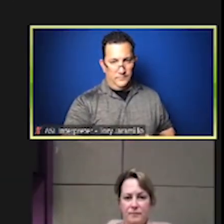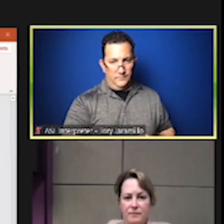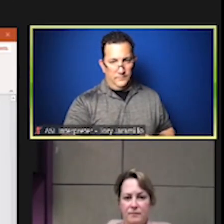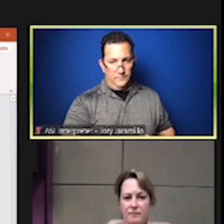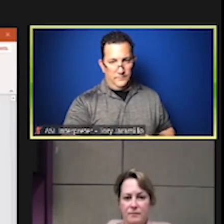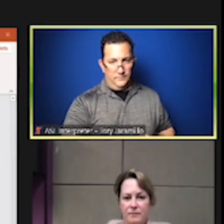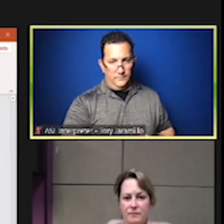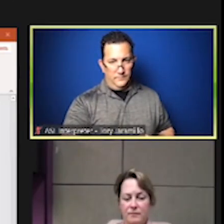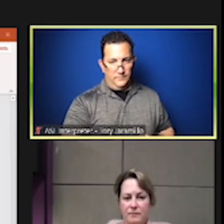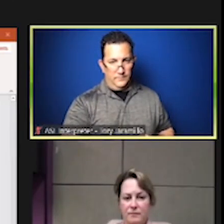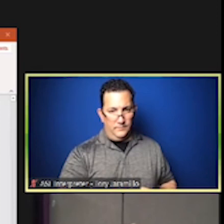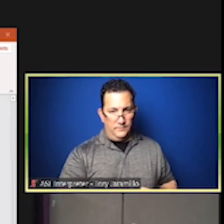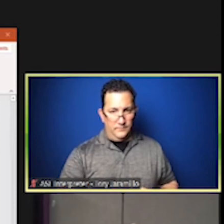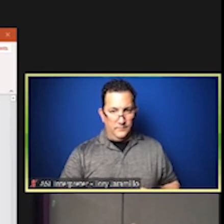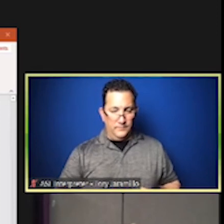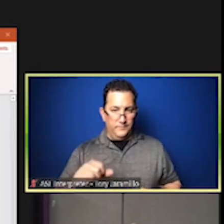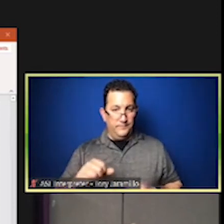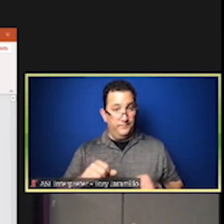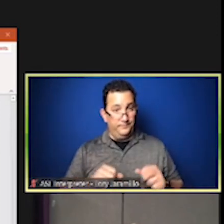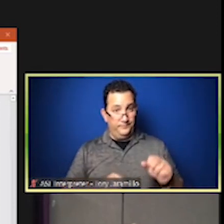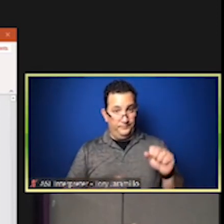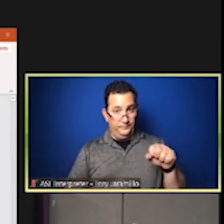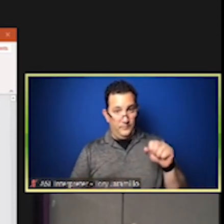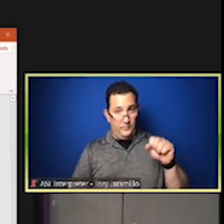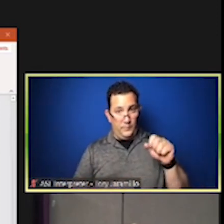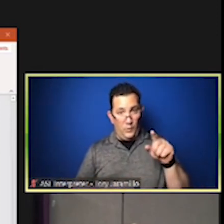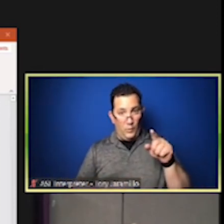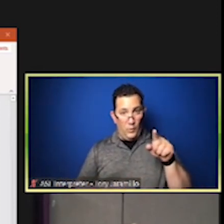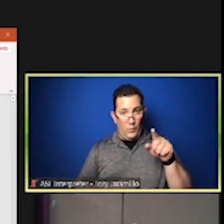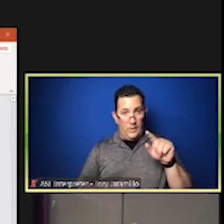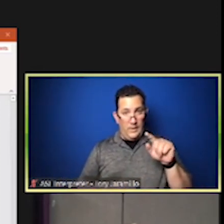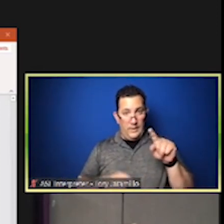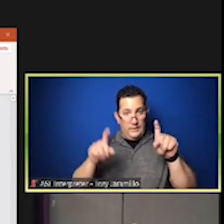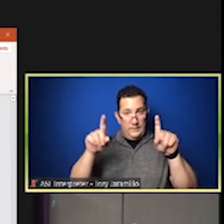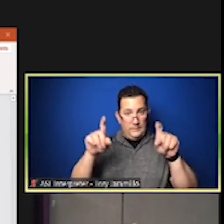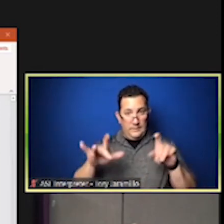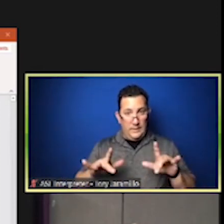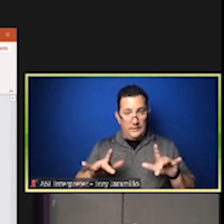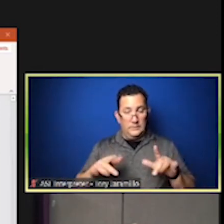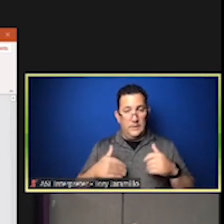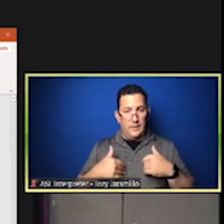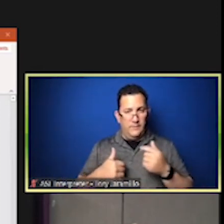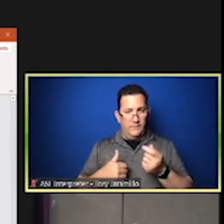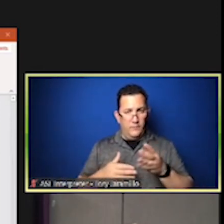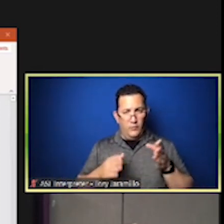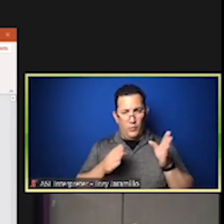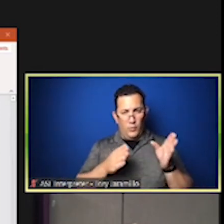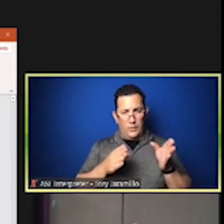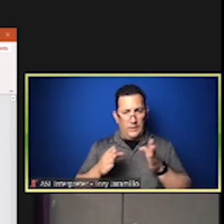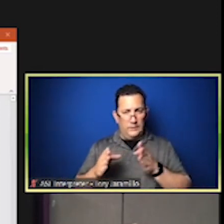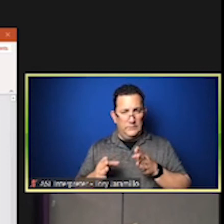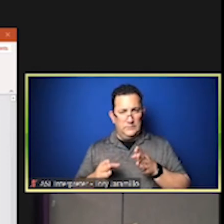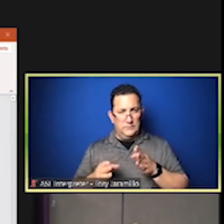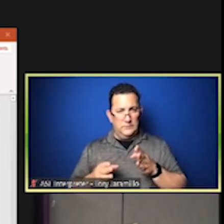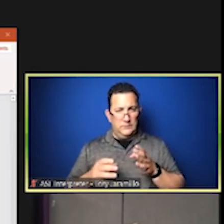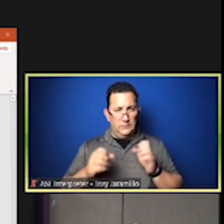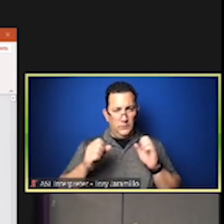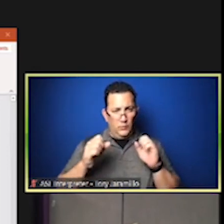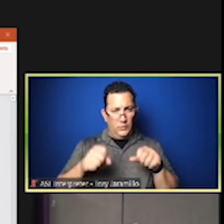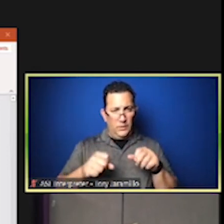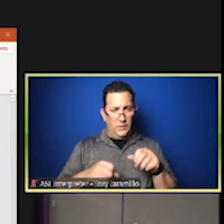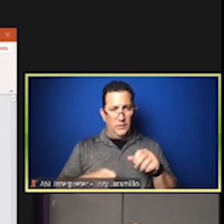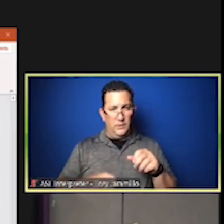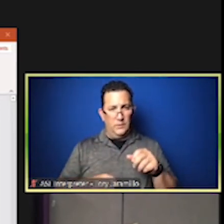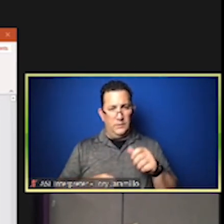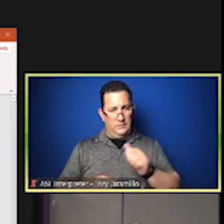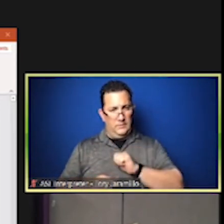Yeah, so with tests, there's several ways to remediate. If a student